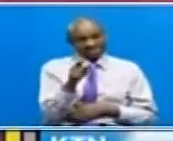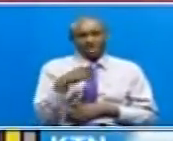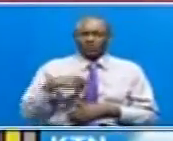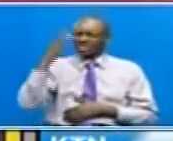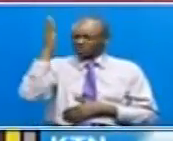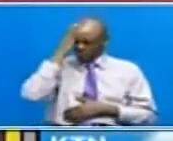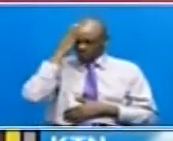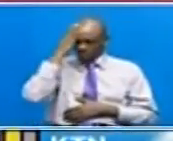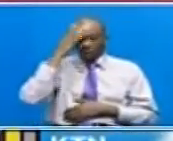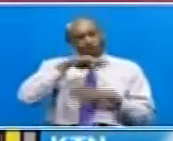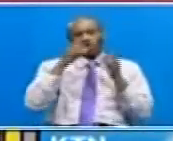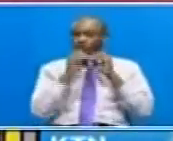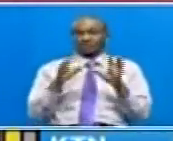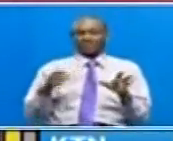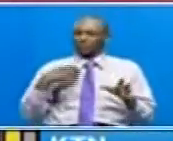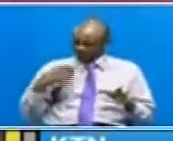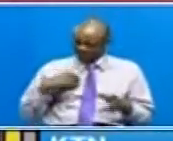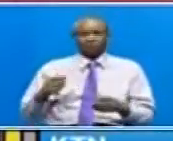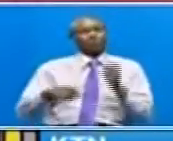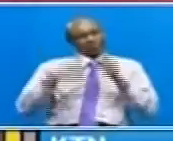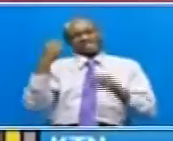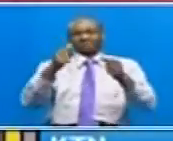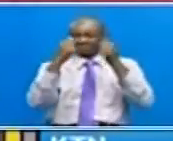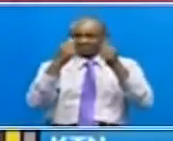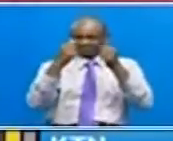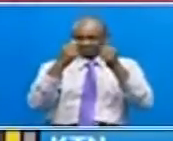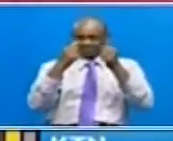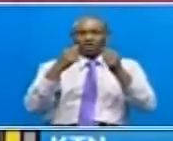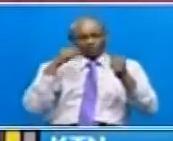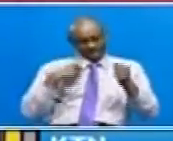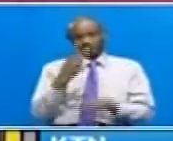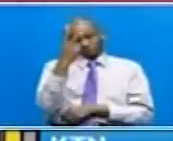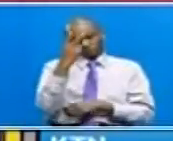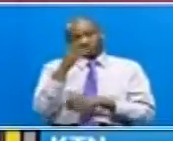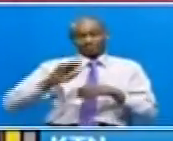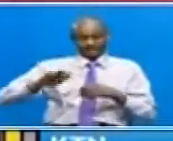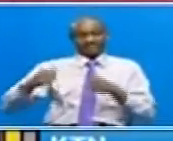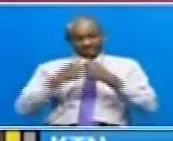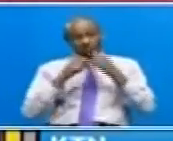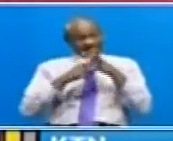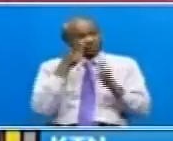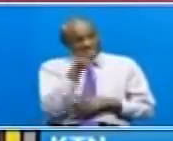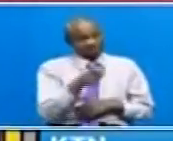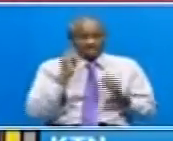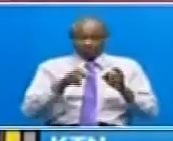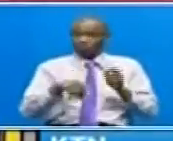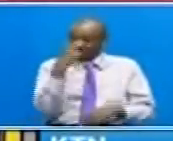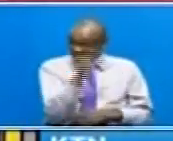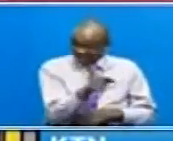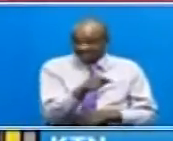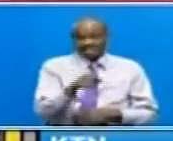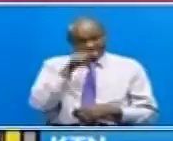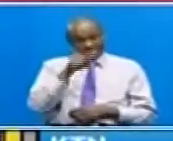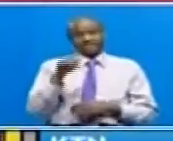know all is not lost. We want to retain our trophy, and we have two games to go, and it starts with this one. If we win this one, and then whatever happens